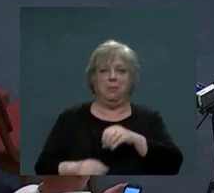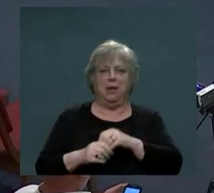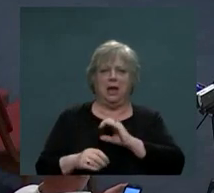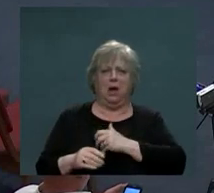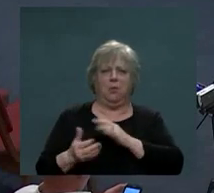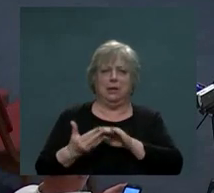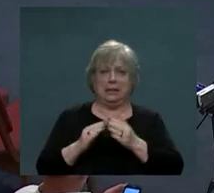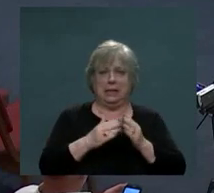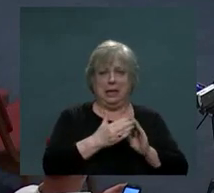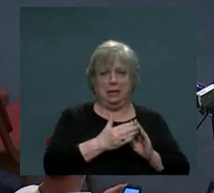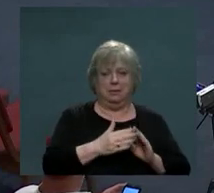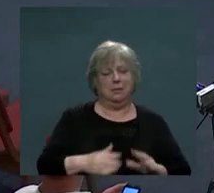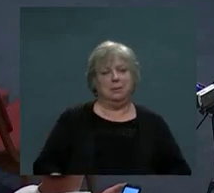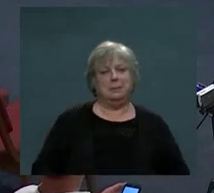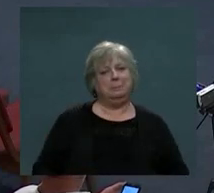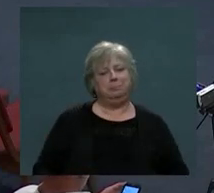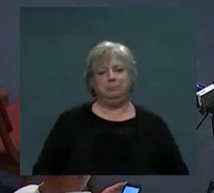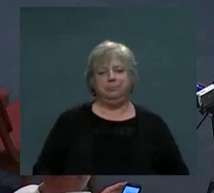And